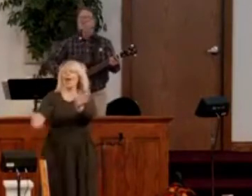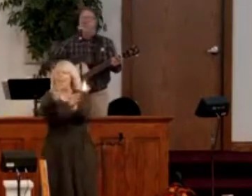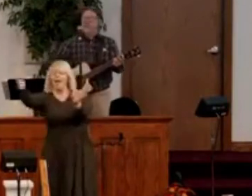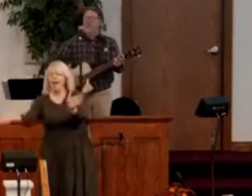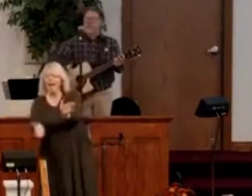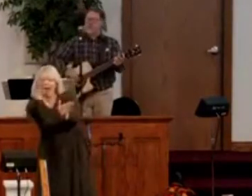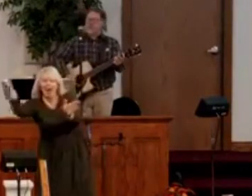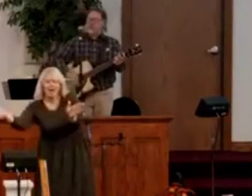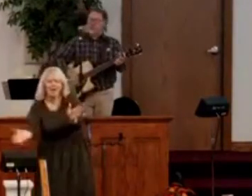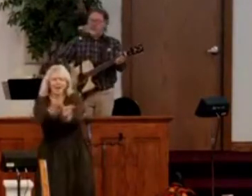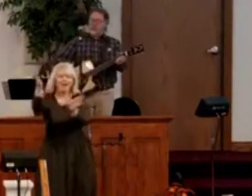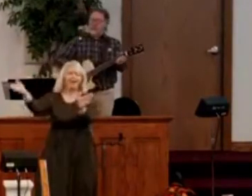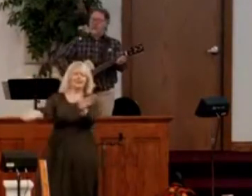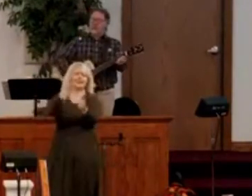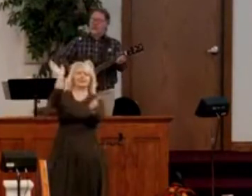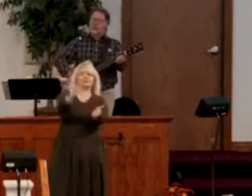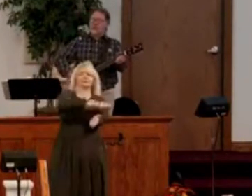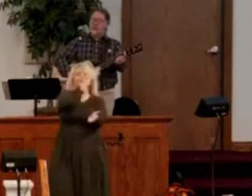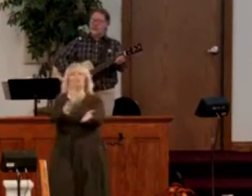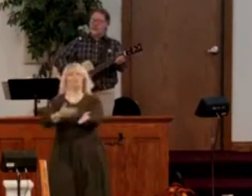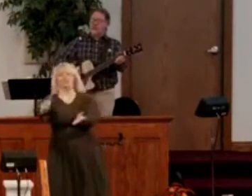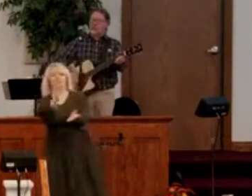praise. Yeah.